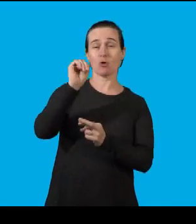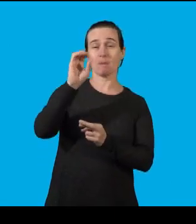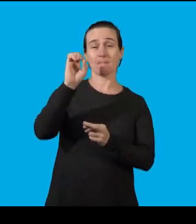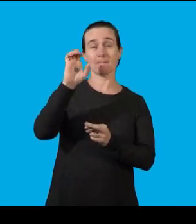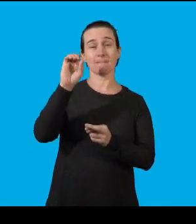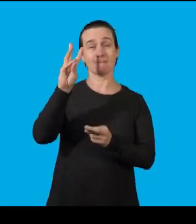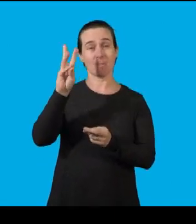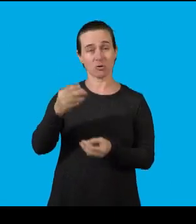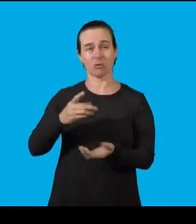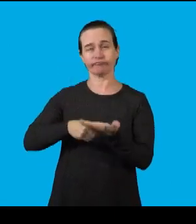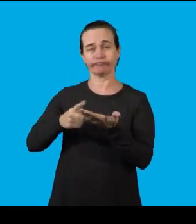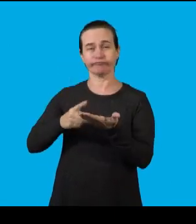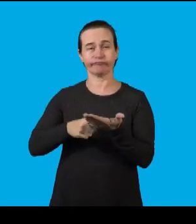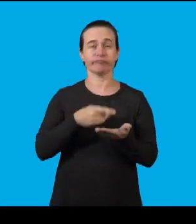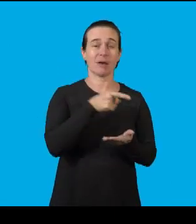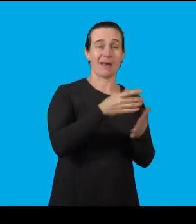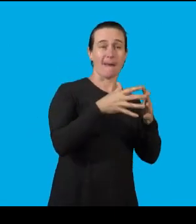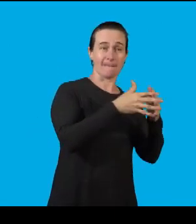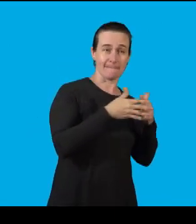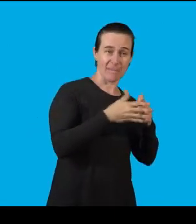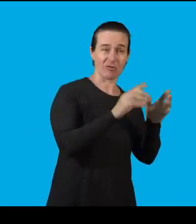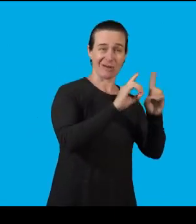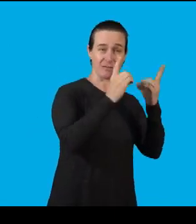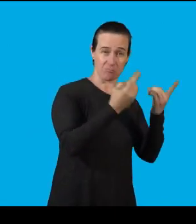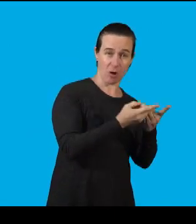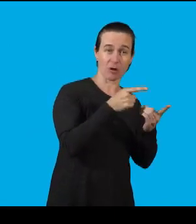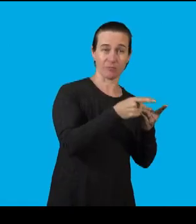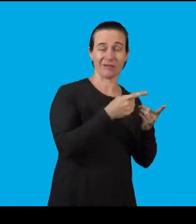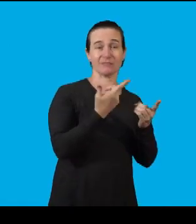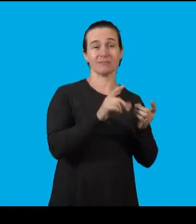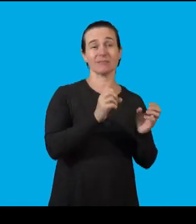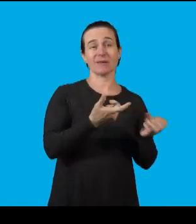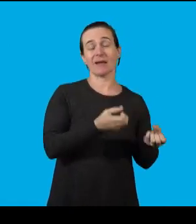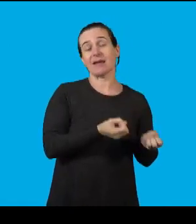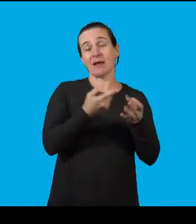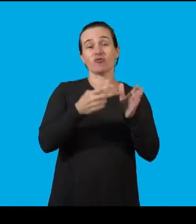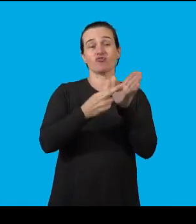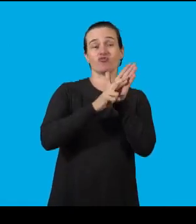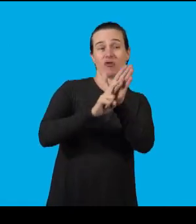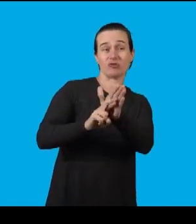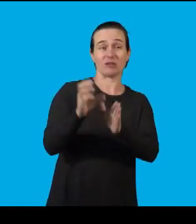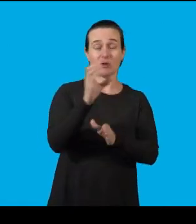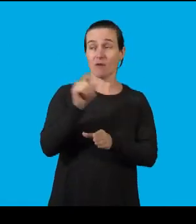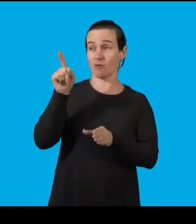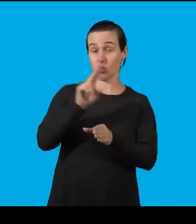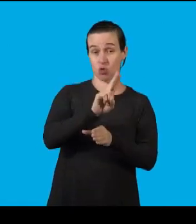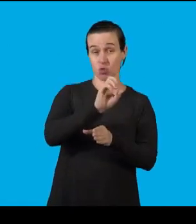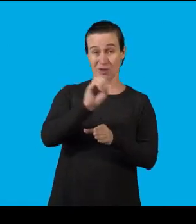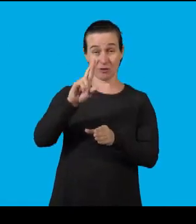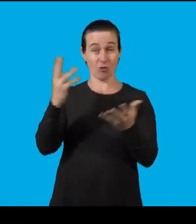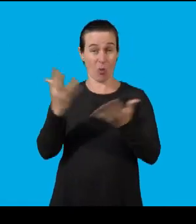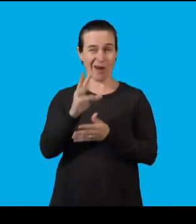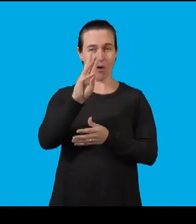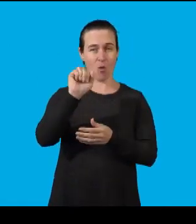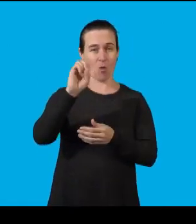Moscow Discussions 1948 by the U.S. Department of State, delivered to the representatives of the USSR in